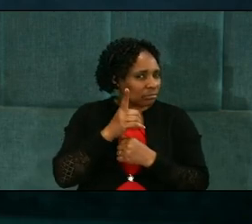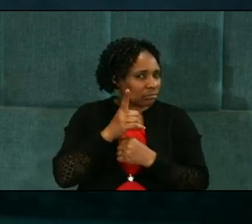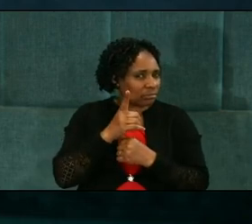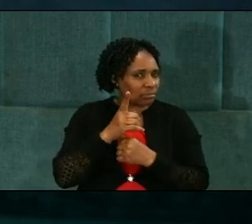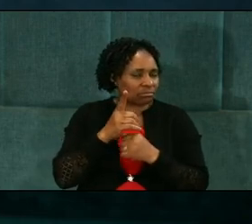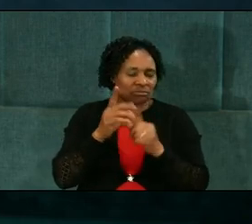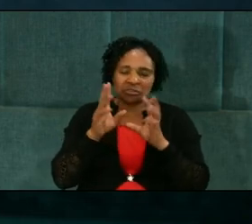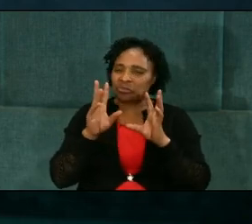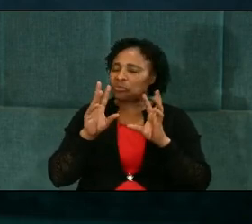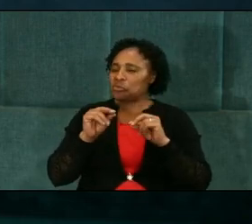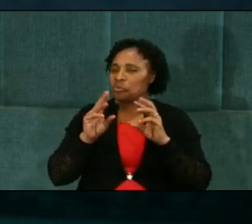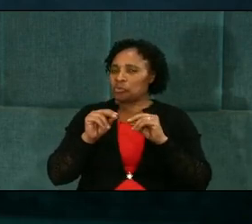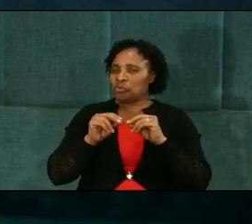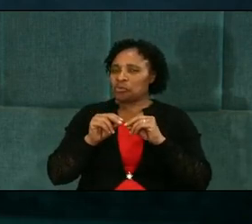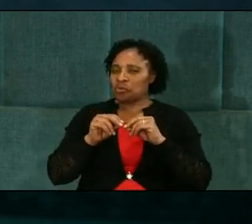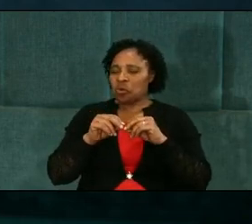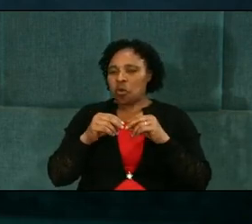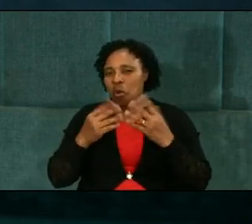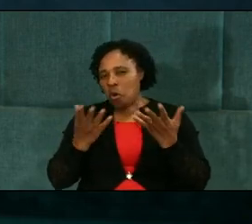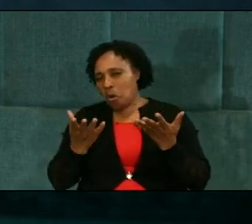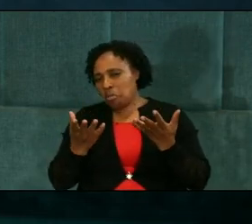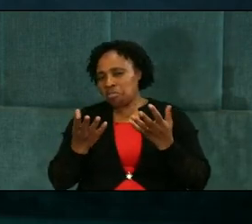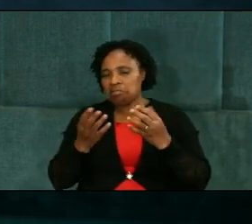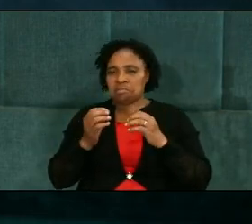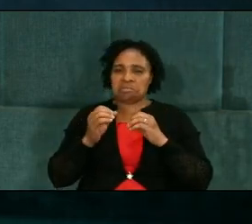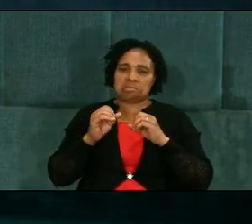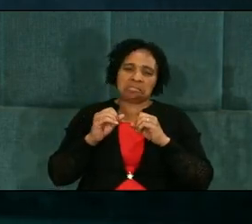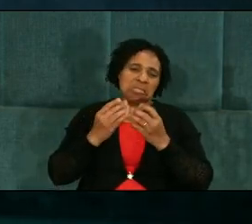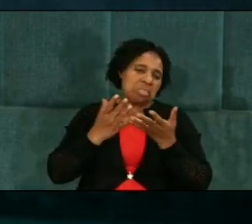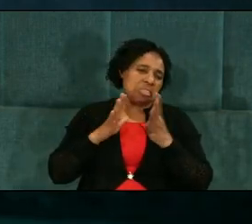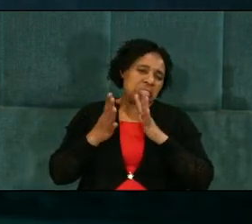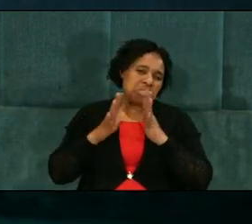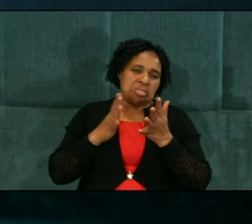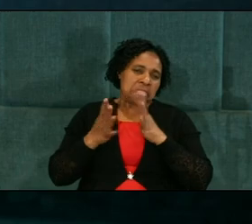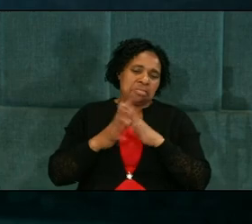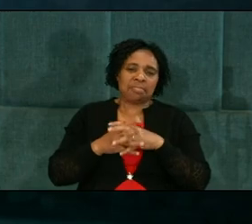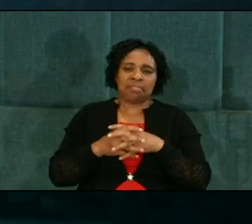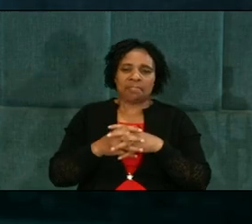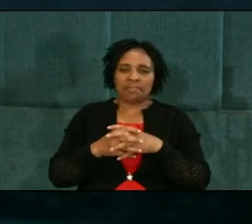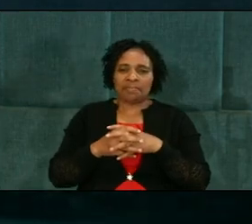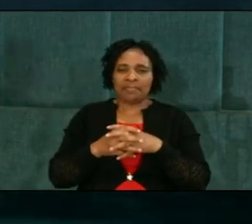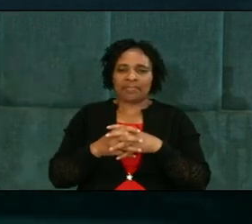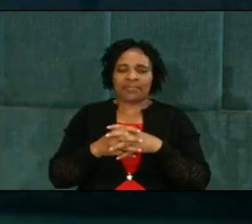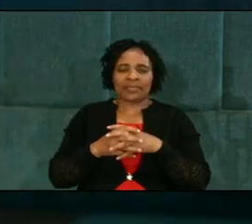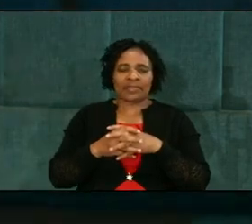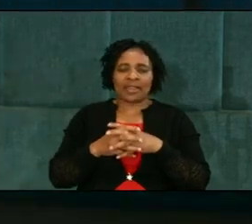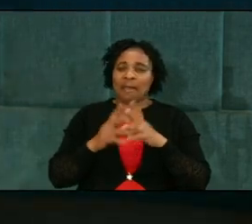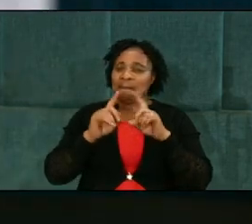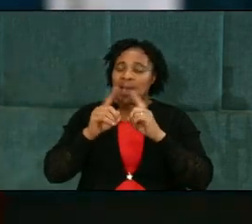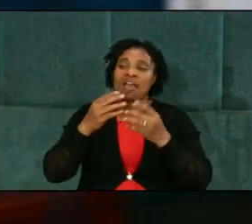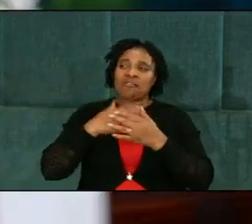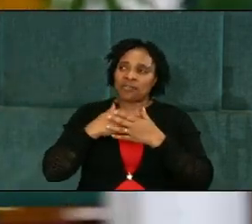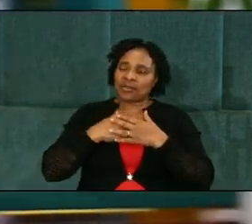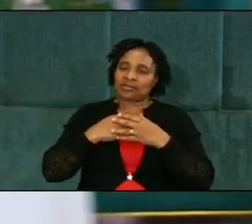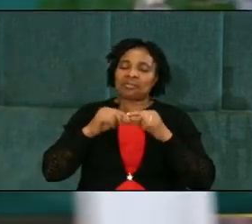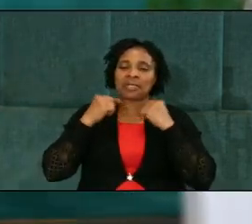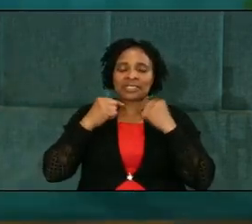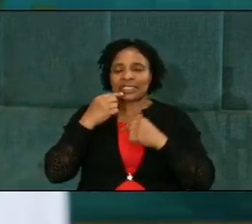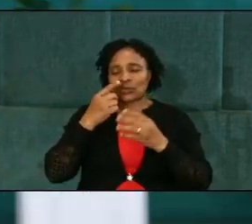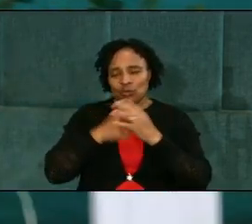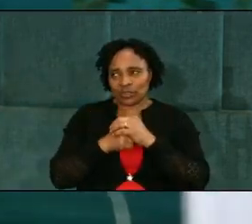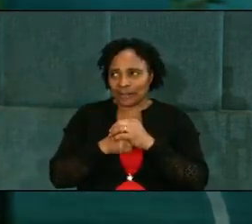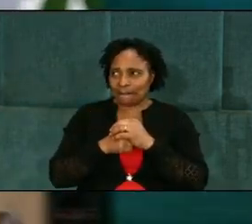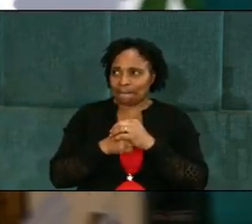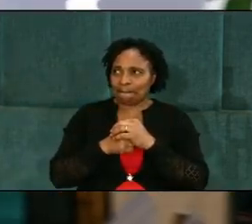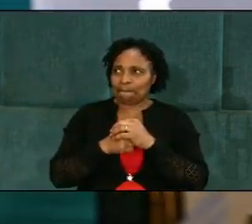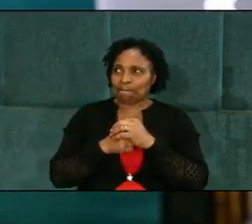No, neither am I. Neither am I. Here's what Ellen White has to say.